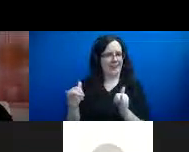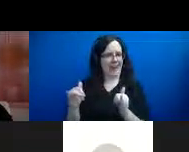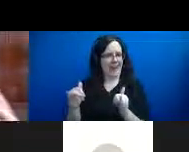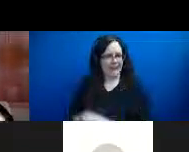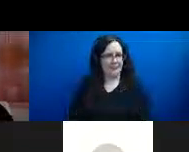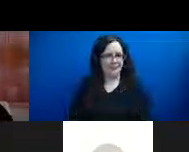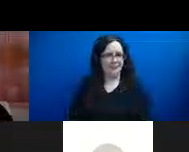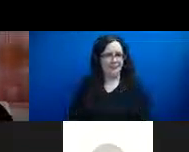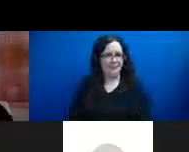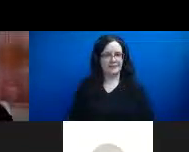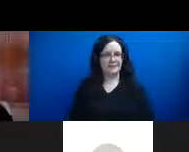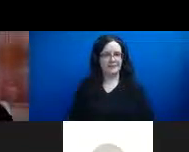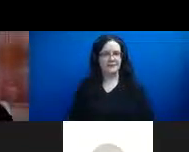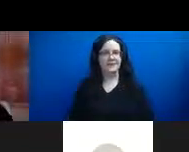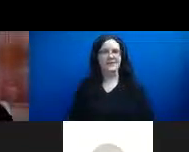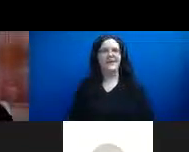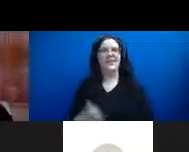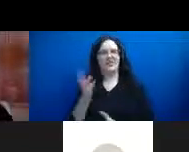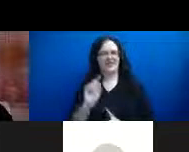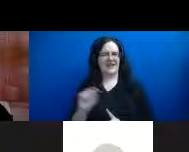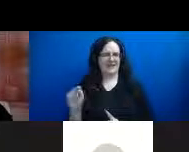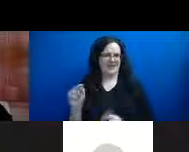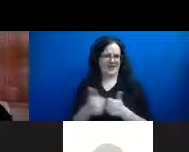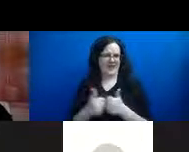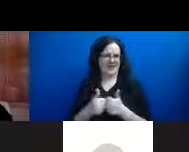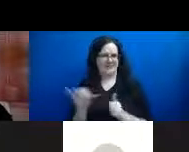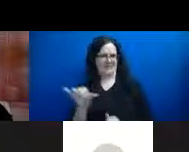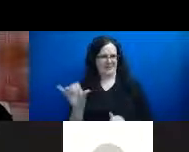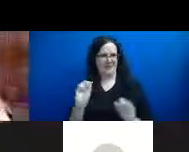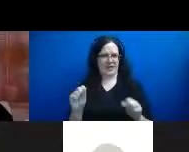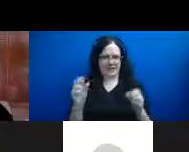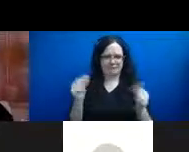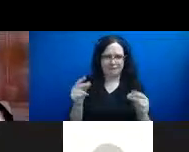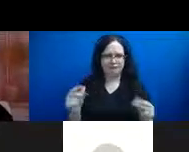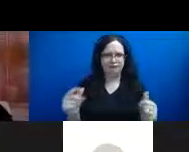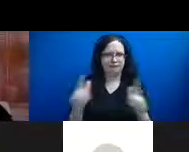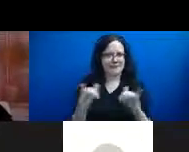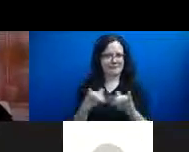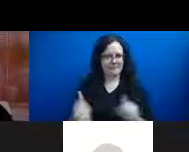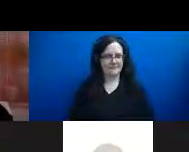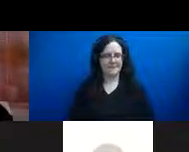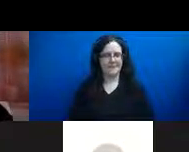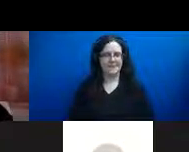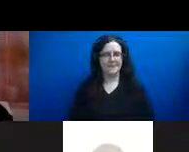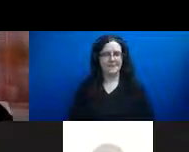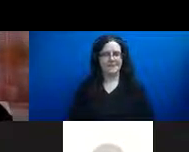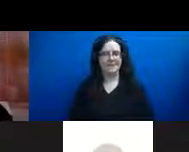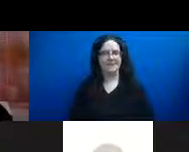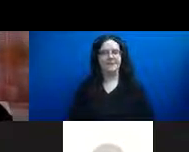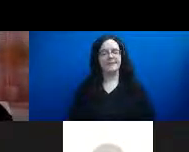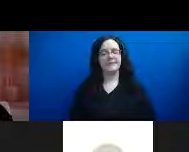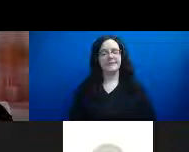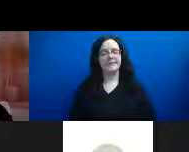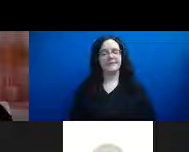is similar. There's a number of different games that are similar. The other thing that we have that, I really believe,